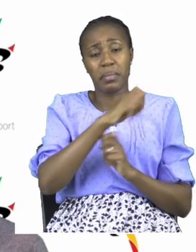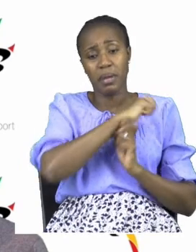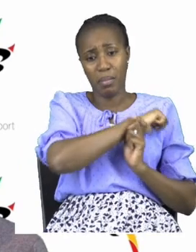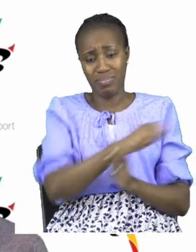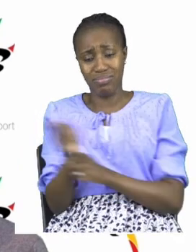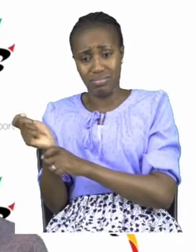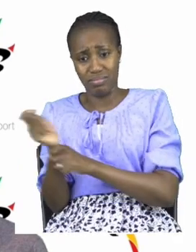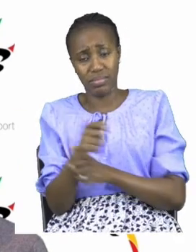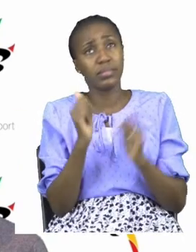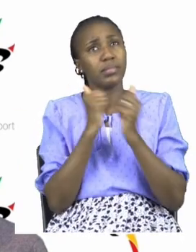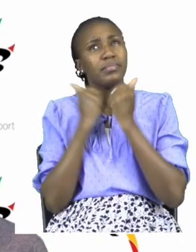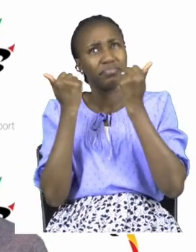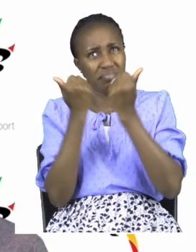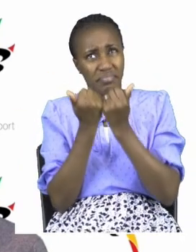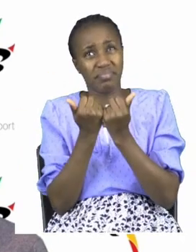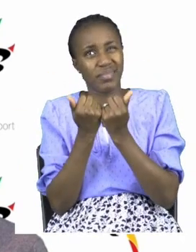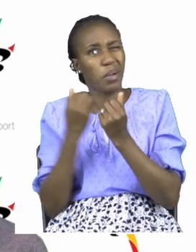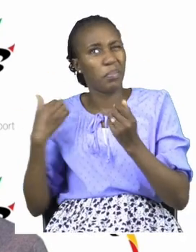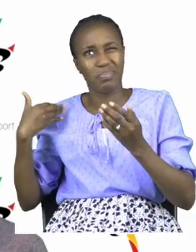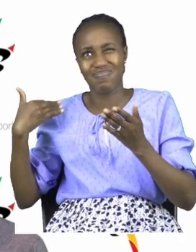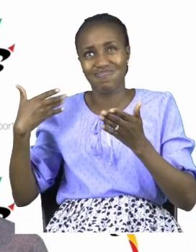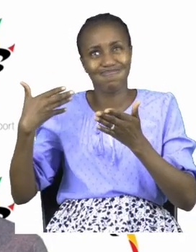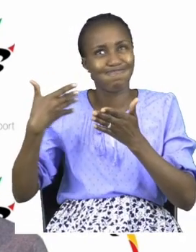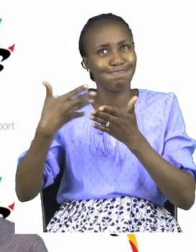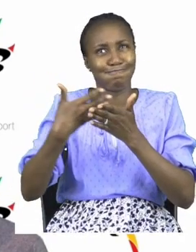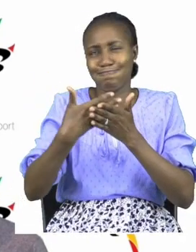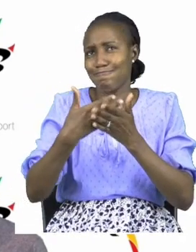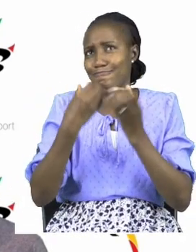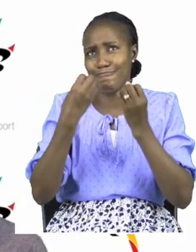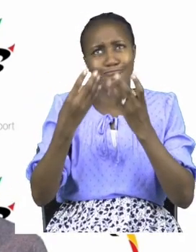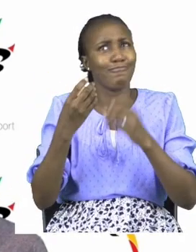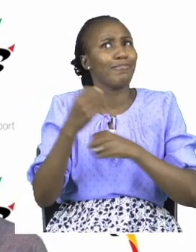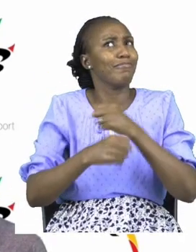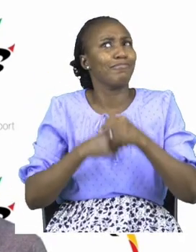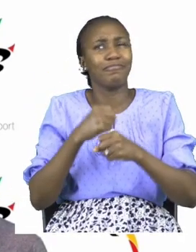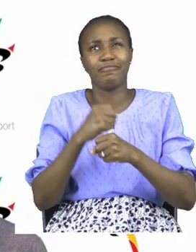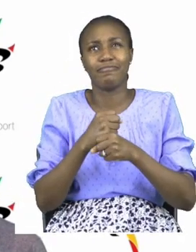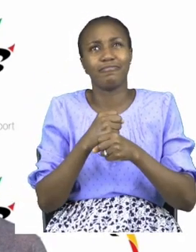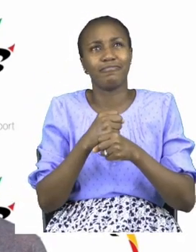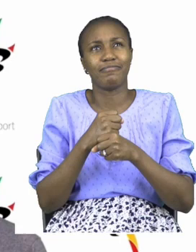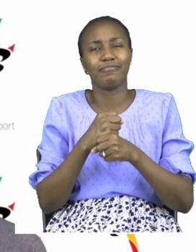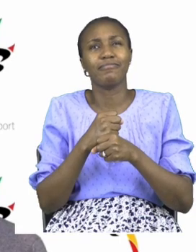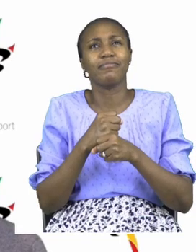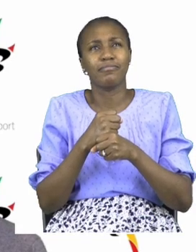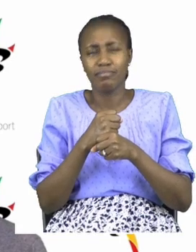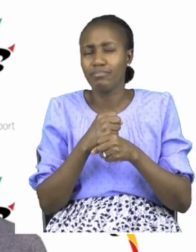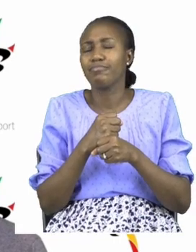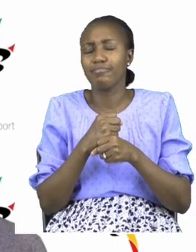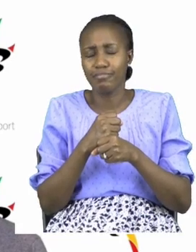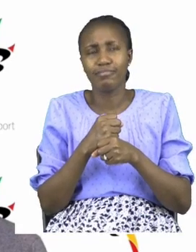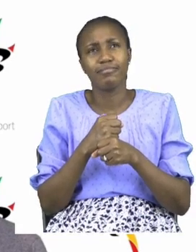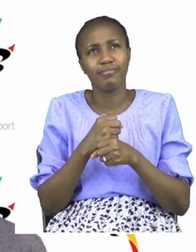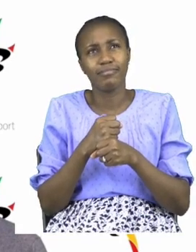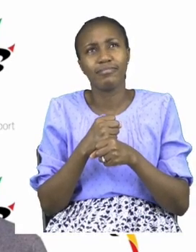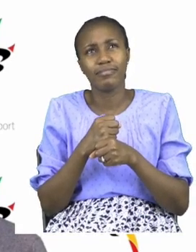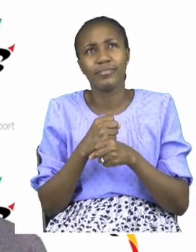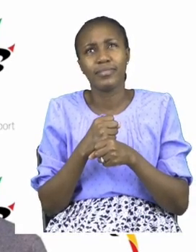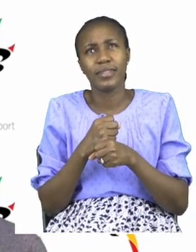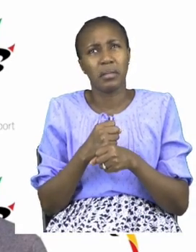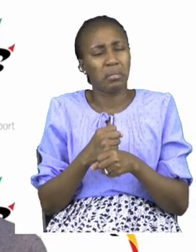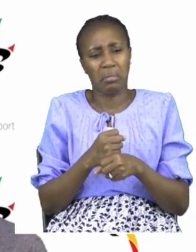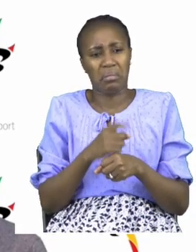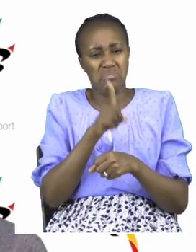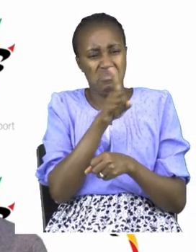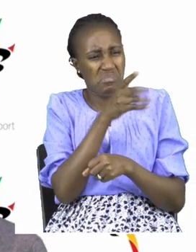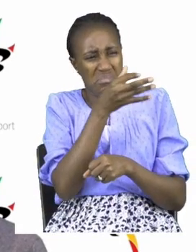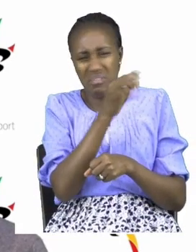So tennis has been played in Namibia for many years. As way back as the 70s, we